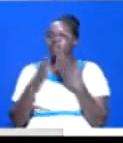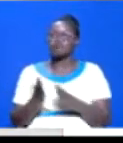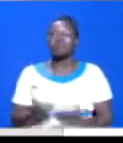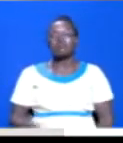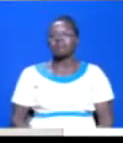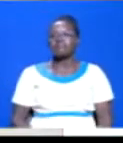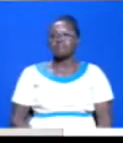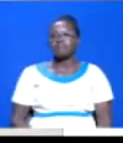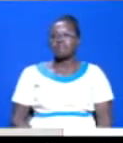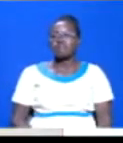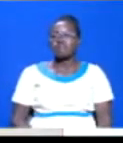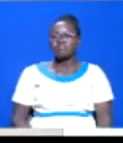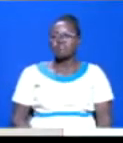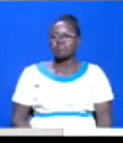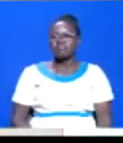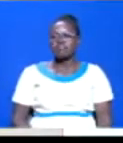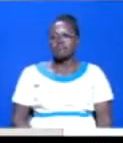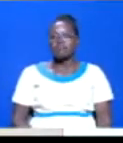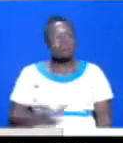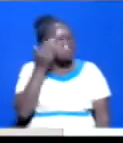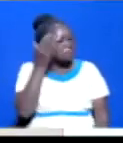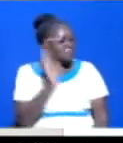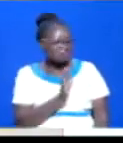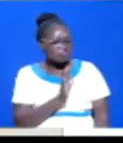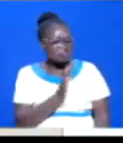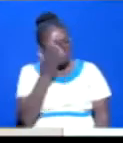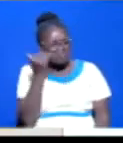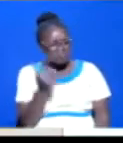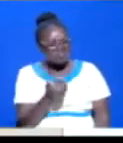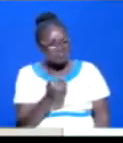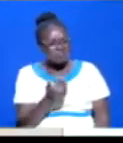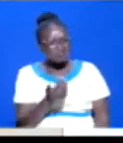I've been. Why does that happen, by the way? You're a leader. I don't know. You're a leader. I'm a leader.